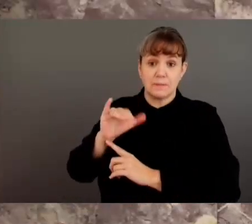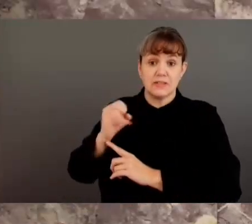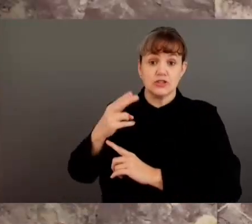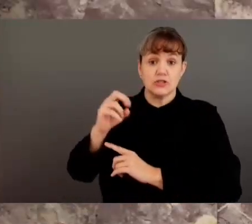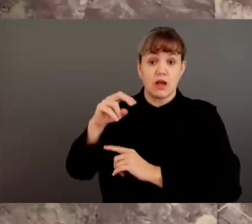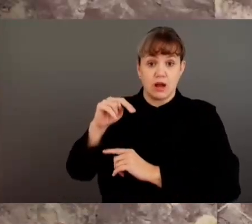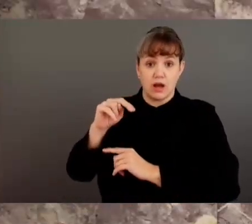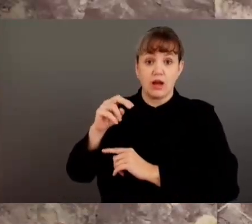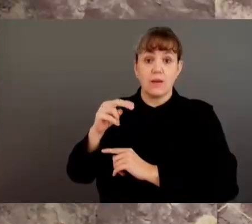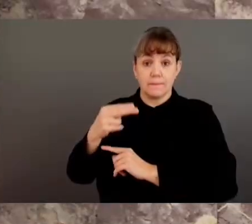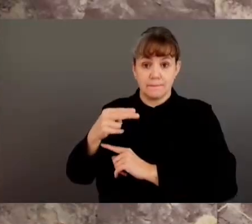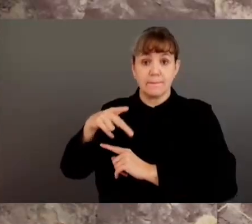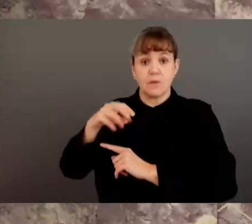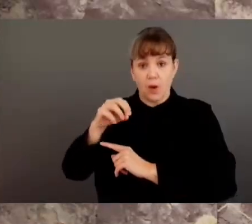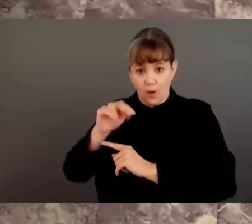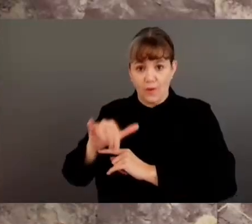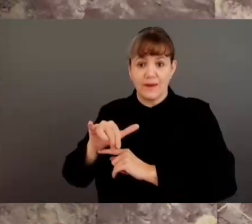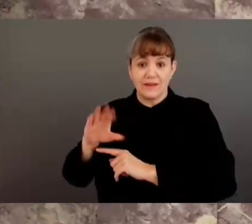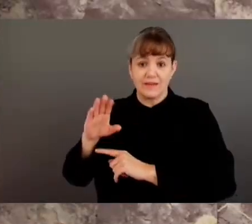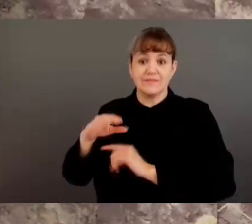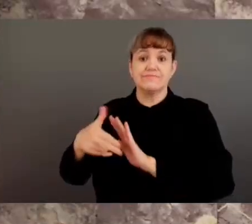entity.